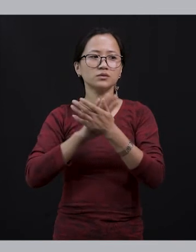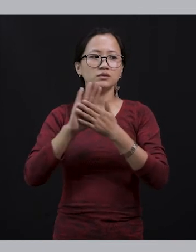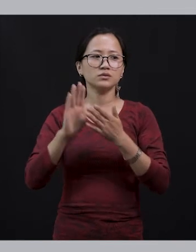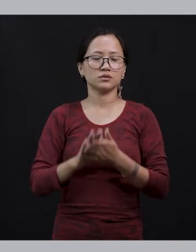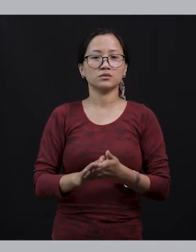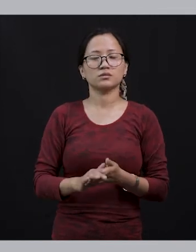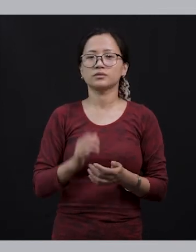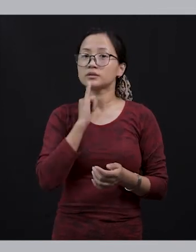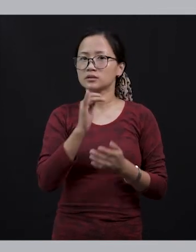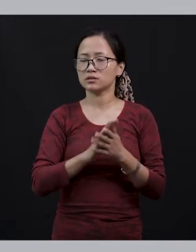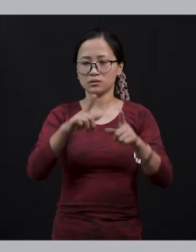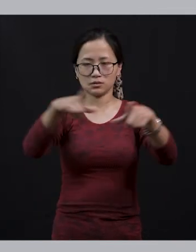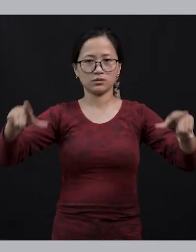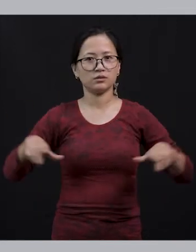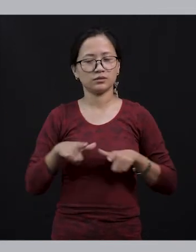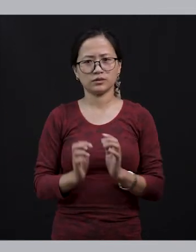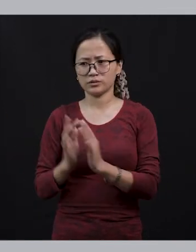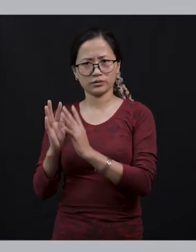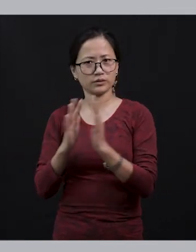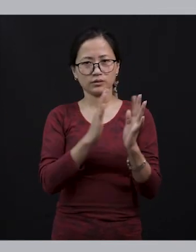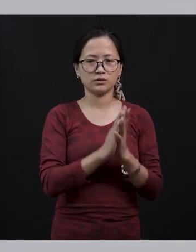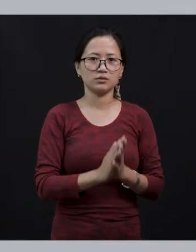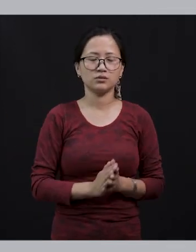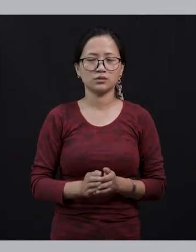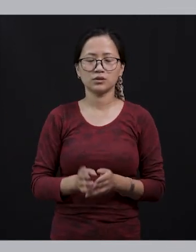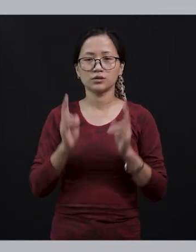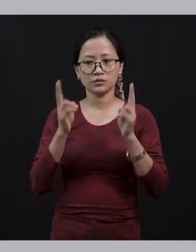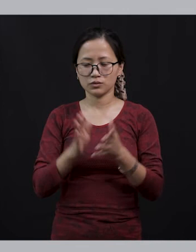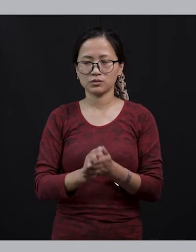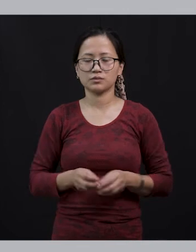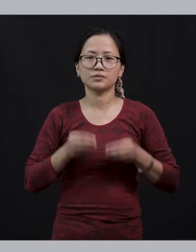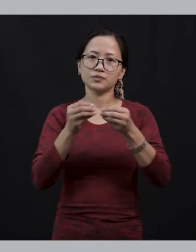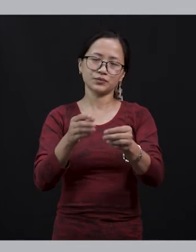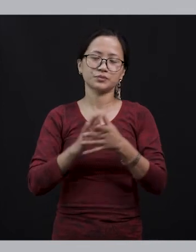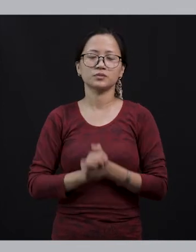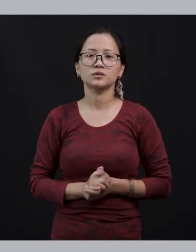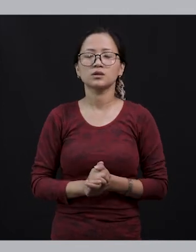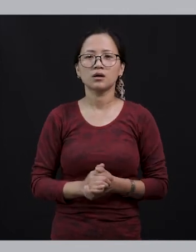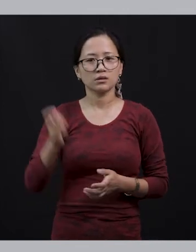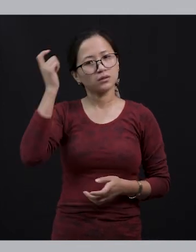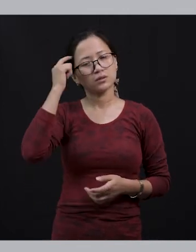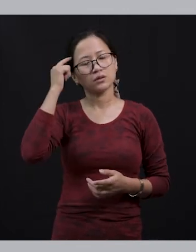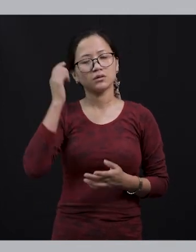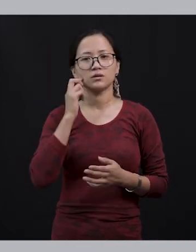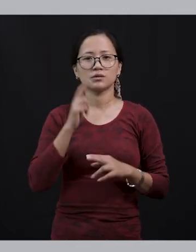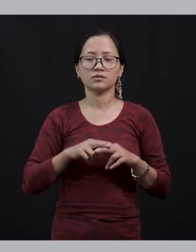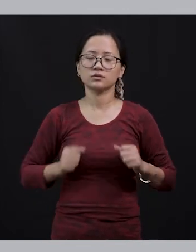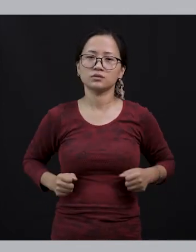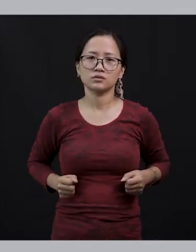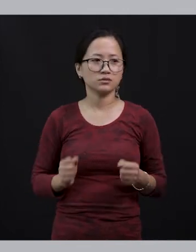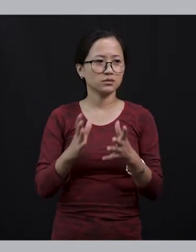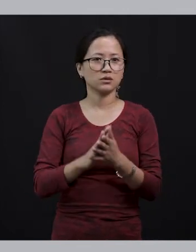land, an agricultural land that you can give to your nobles. So, why did he give? Because he thought that if I